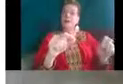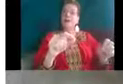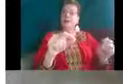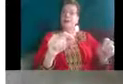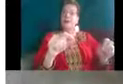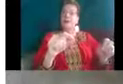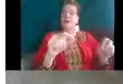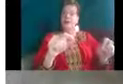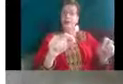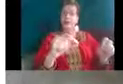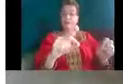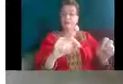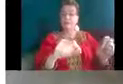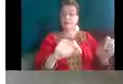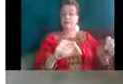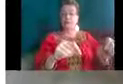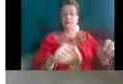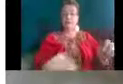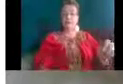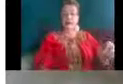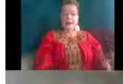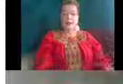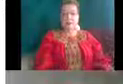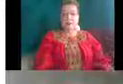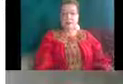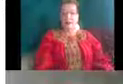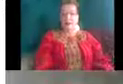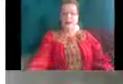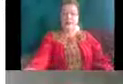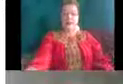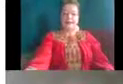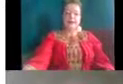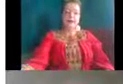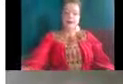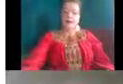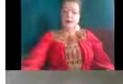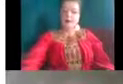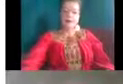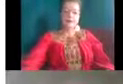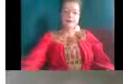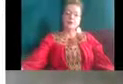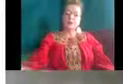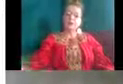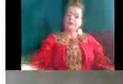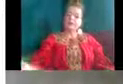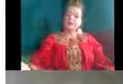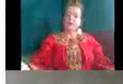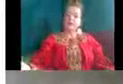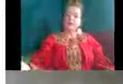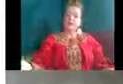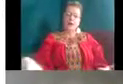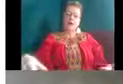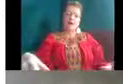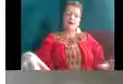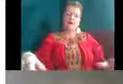has um they have good foot movement you can actually place that around an ankle